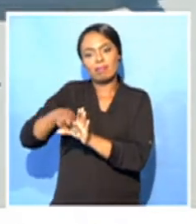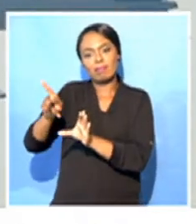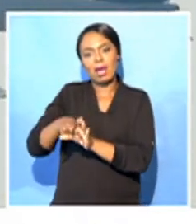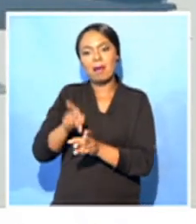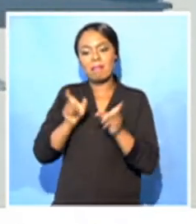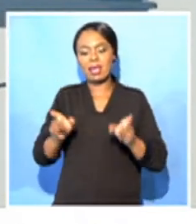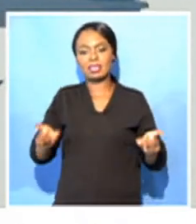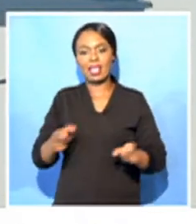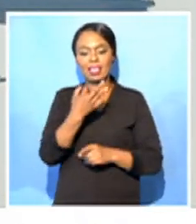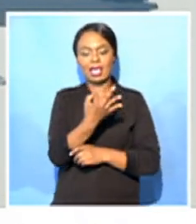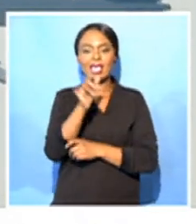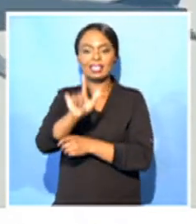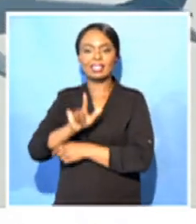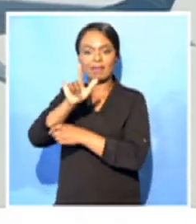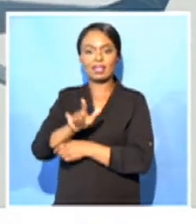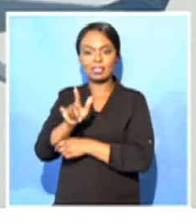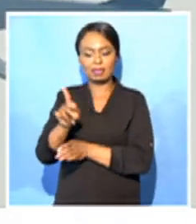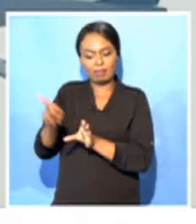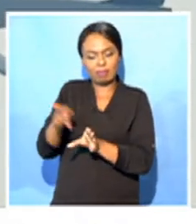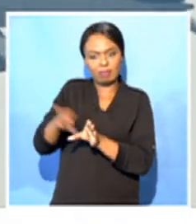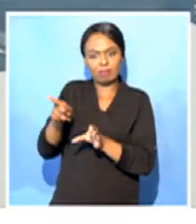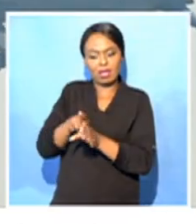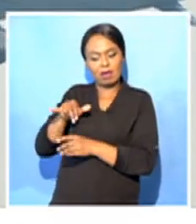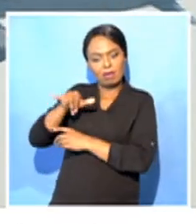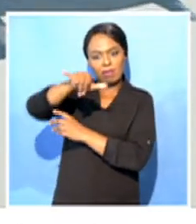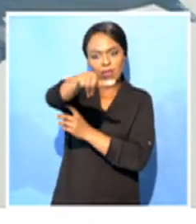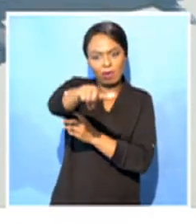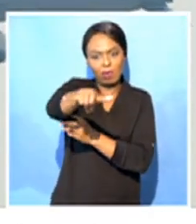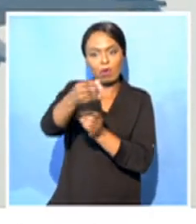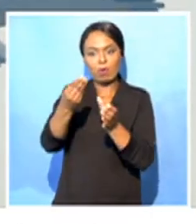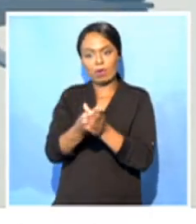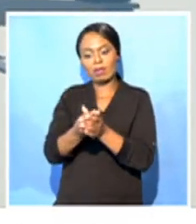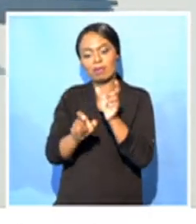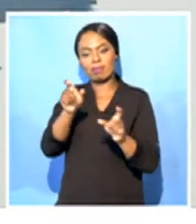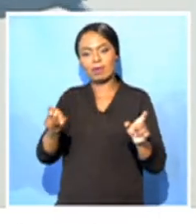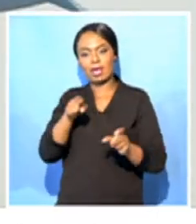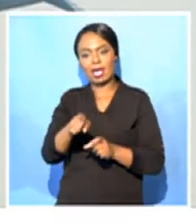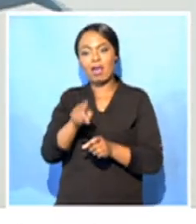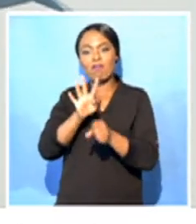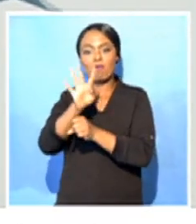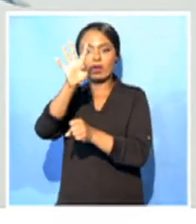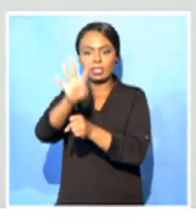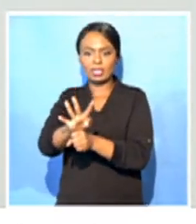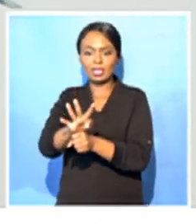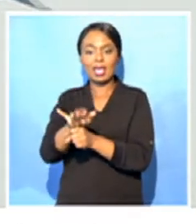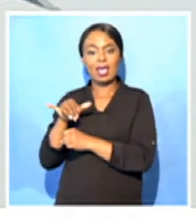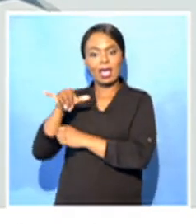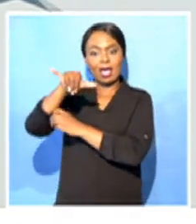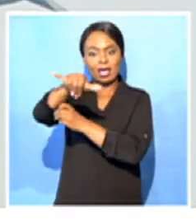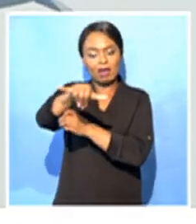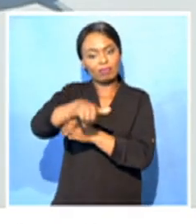317 passengers with a crew complement of 14. The aircraft cruises